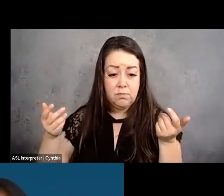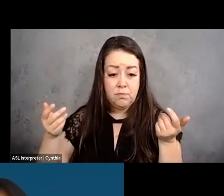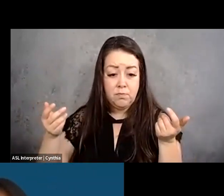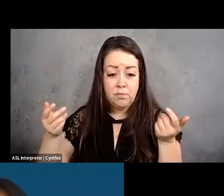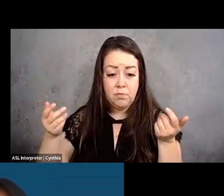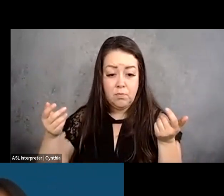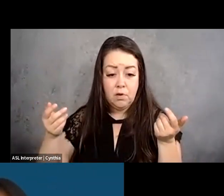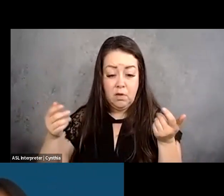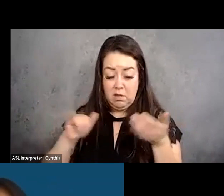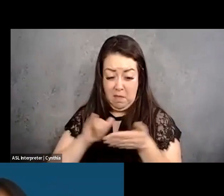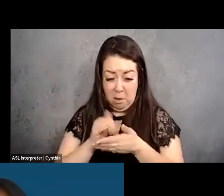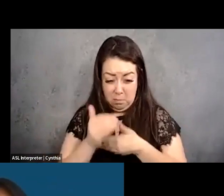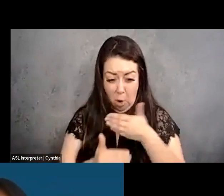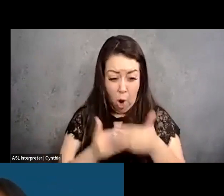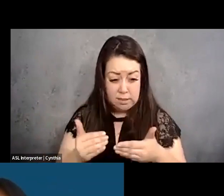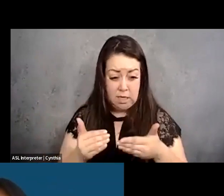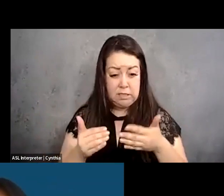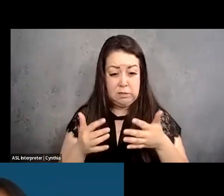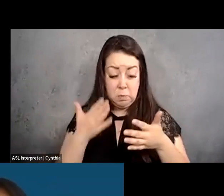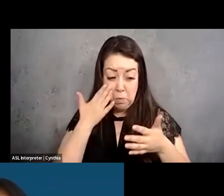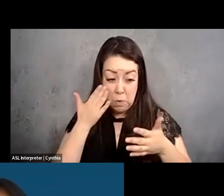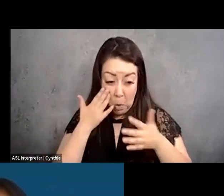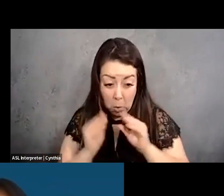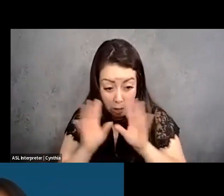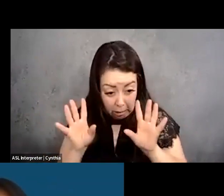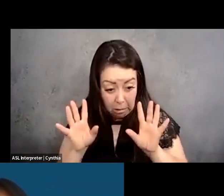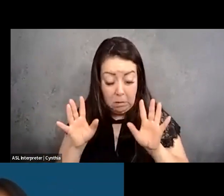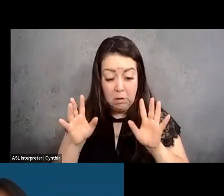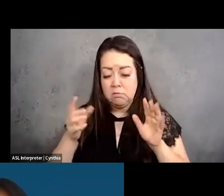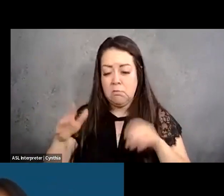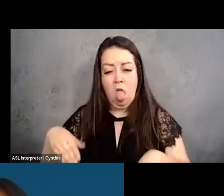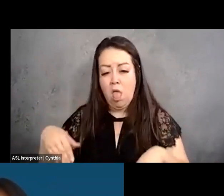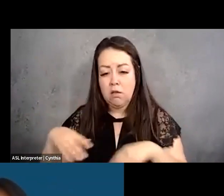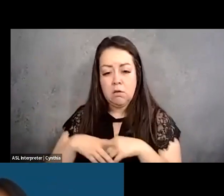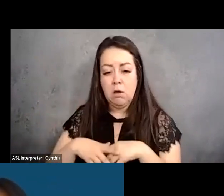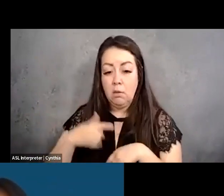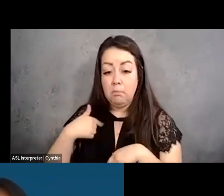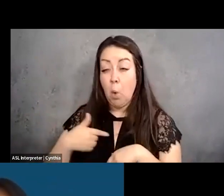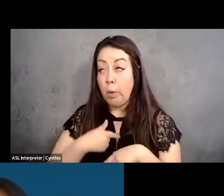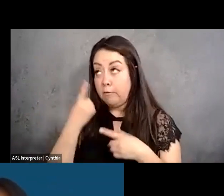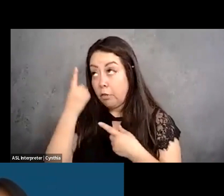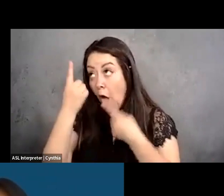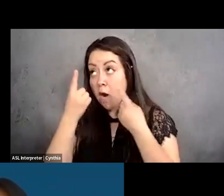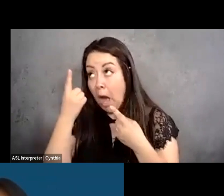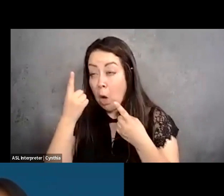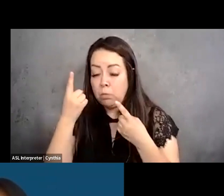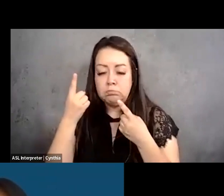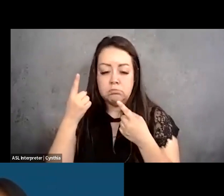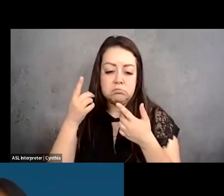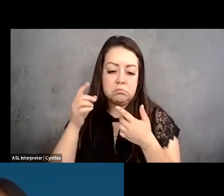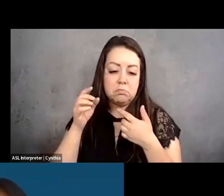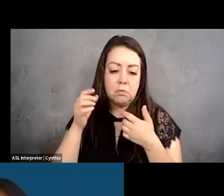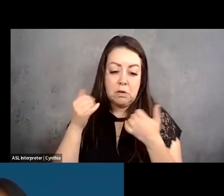defined that process yet. But it is something that we've thought about and are considering in the future. And of course, everything